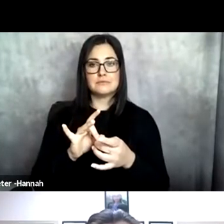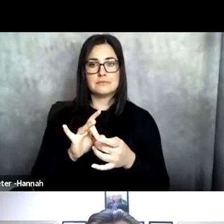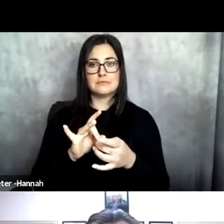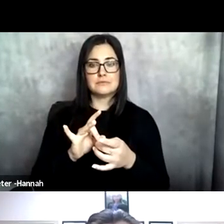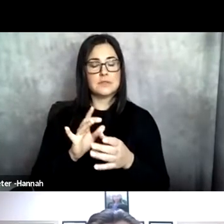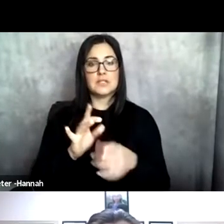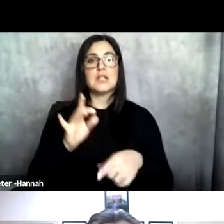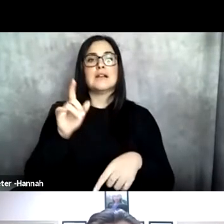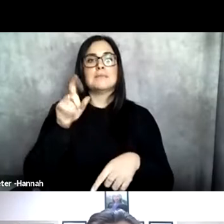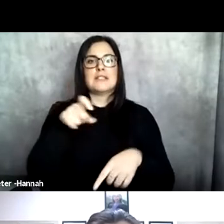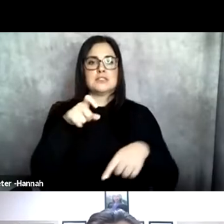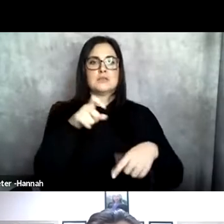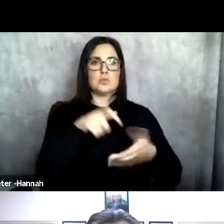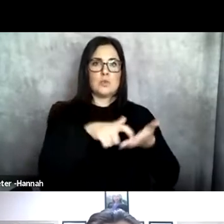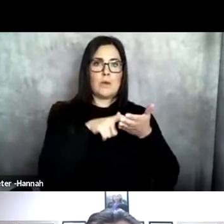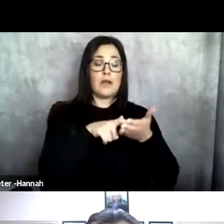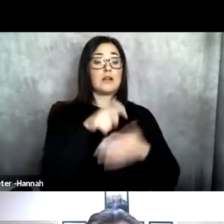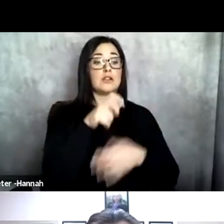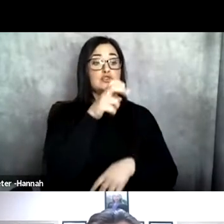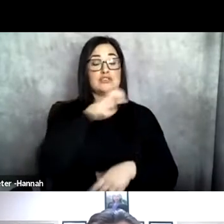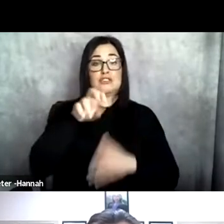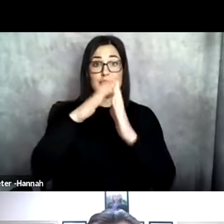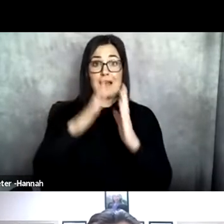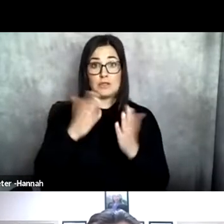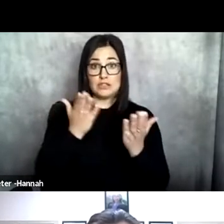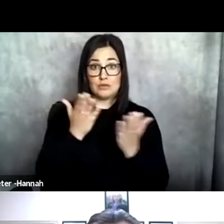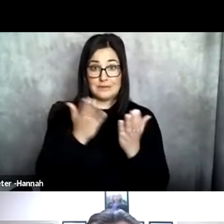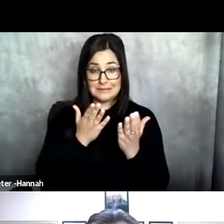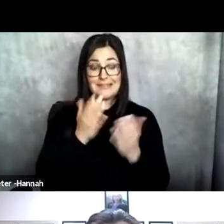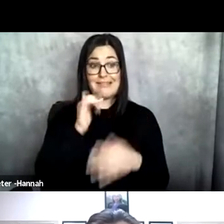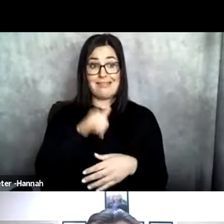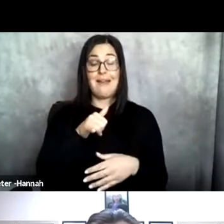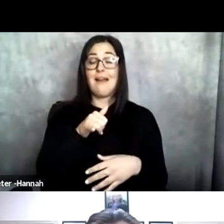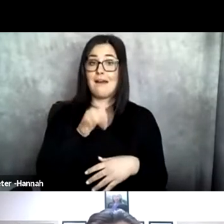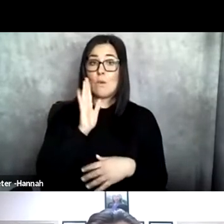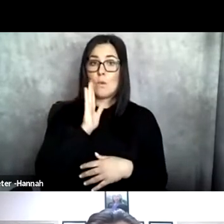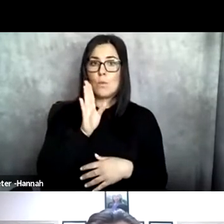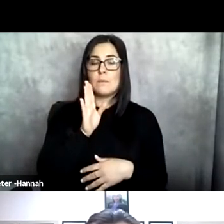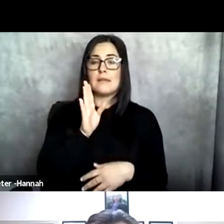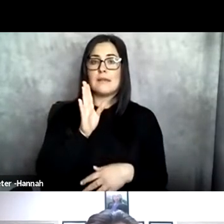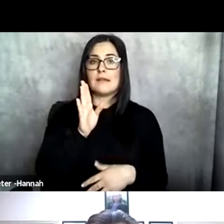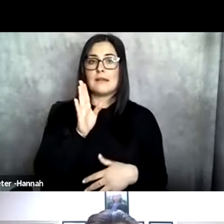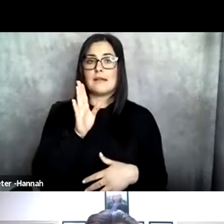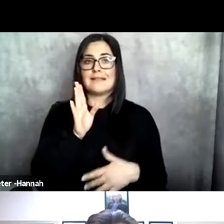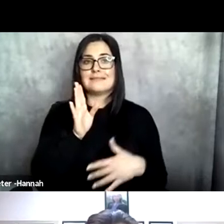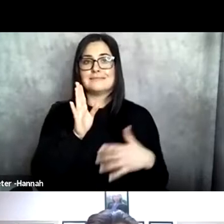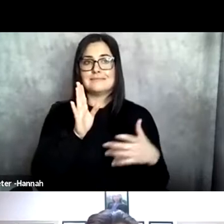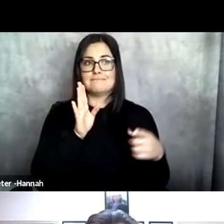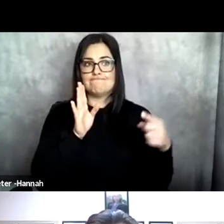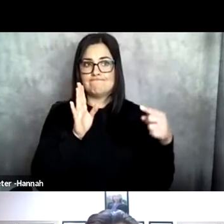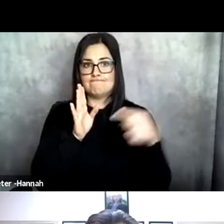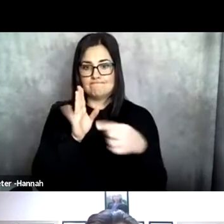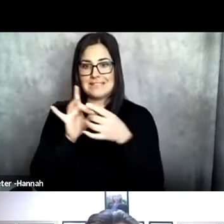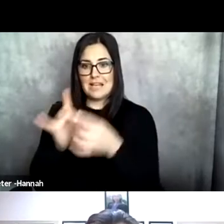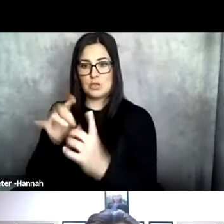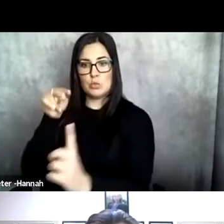requiring transitional housing services that are kind of that are connected to